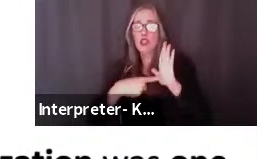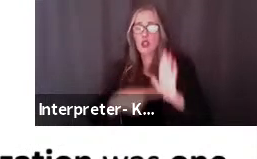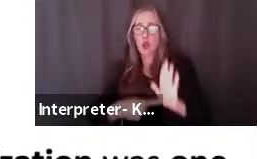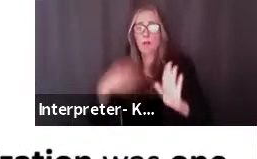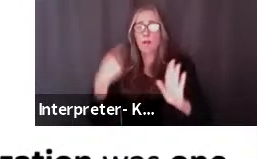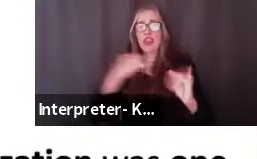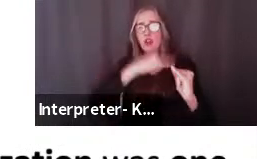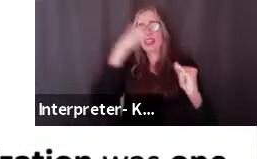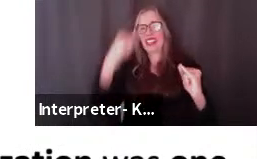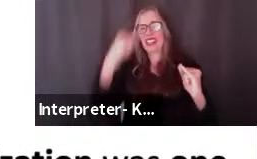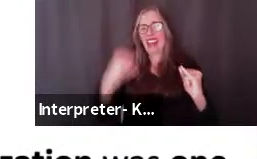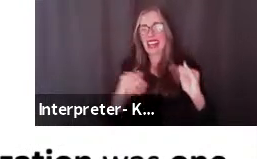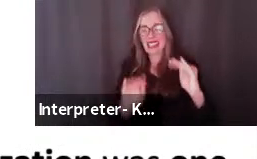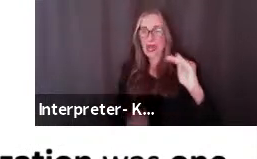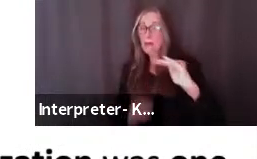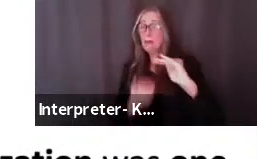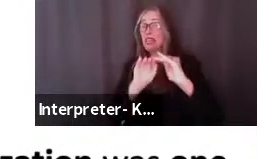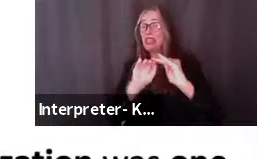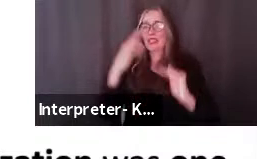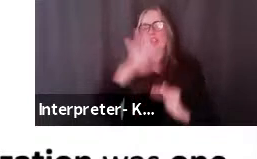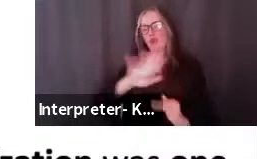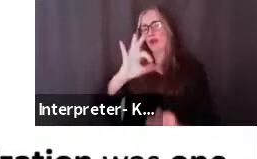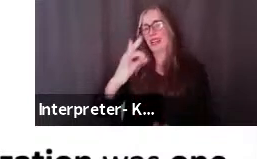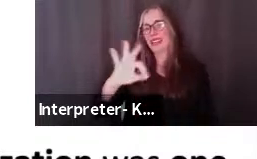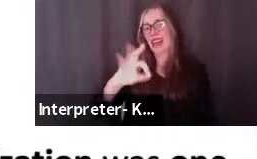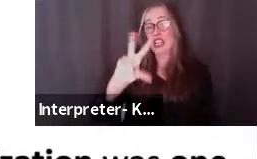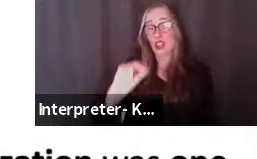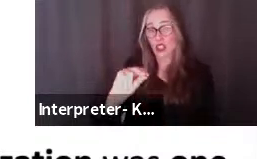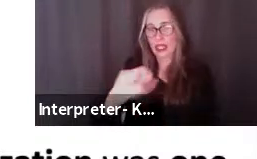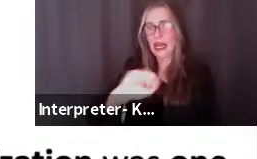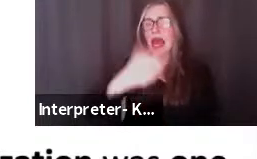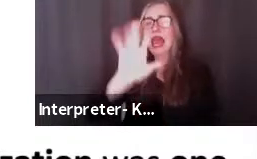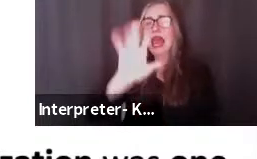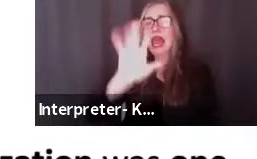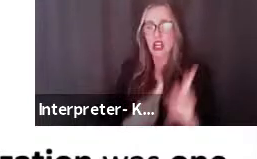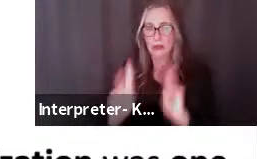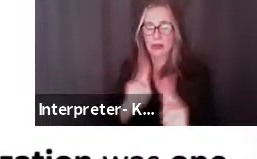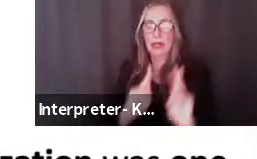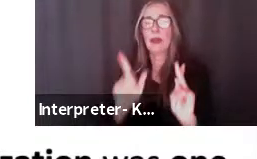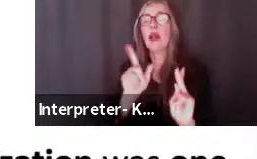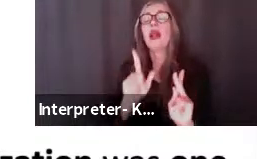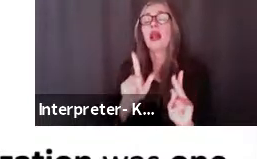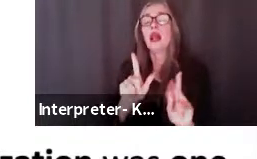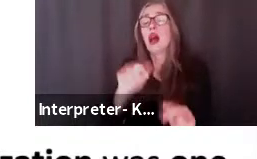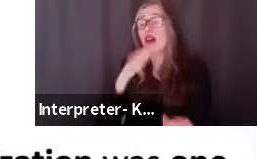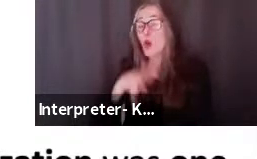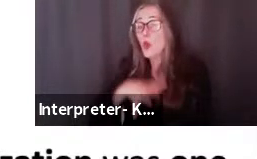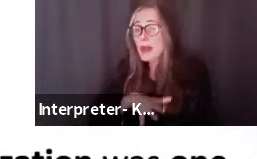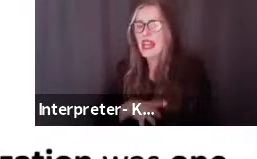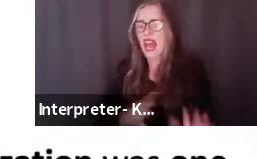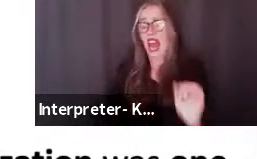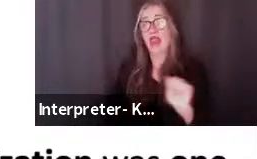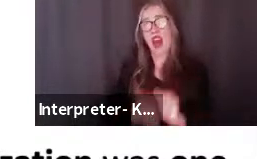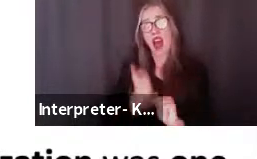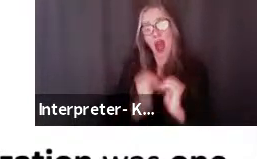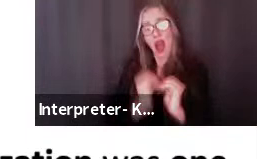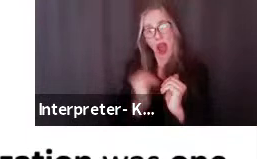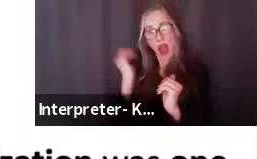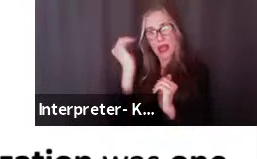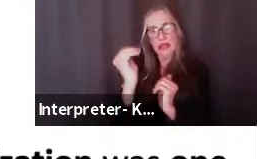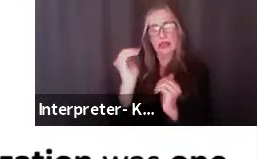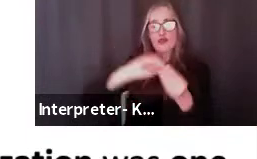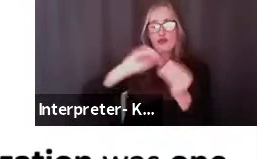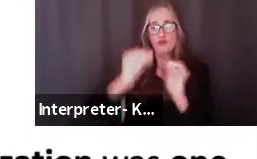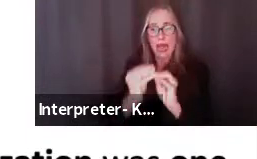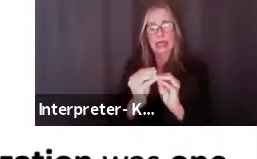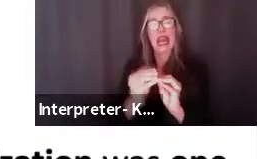around 1930. asian nativity women had the highest sterilization rates across most of the study period and their risk of